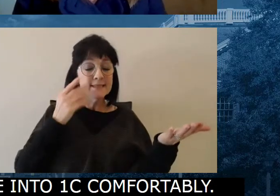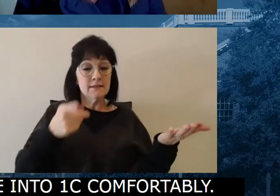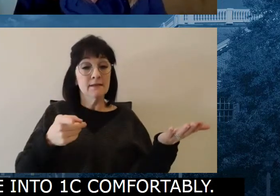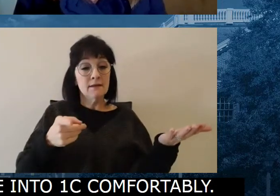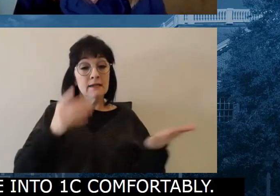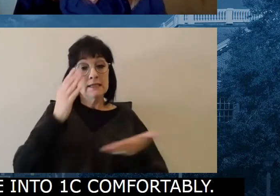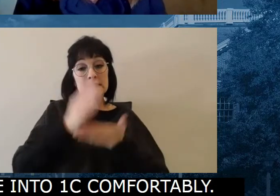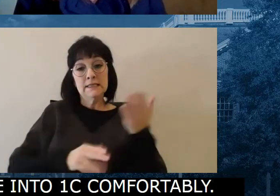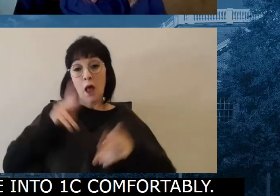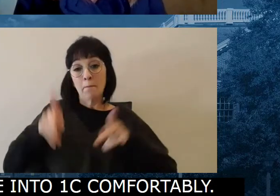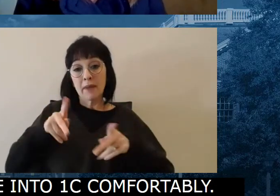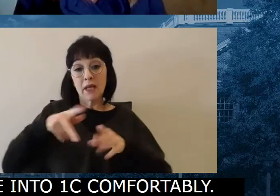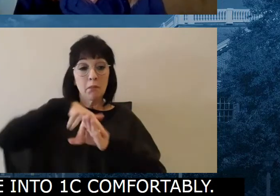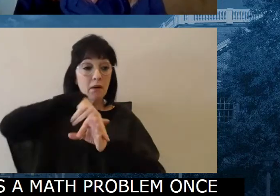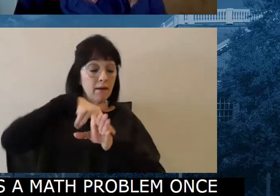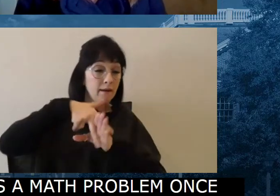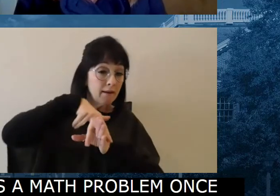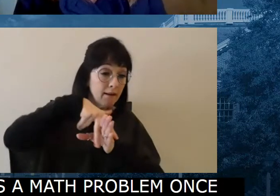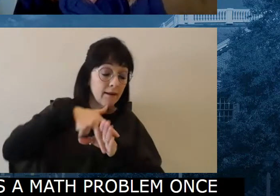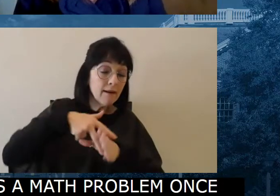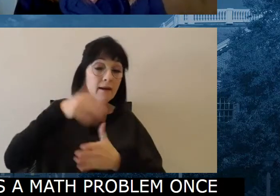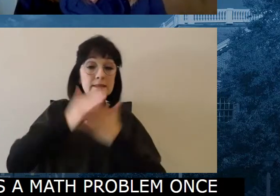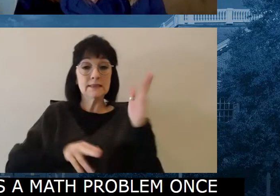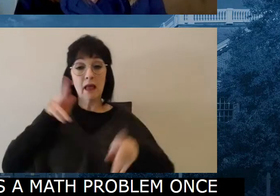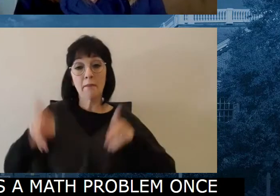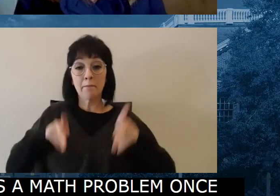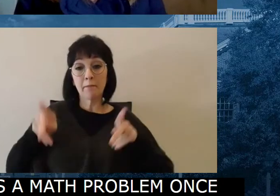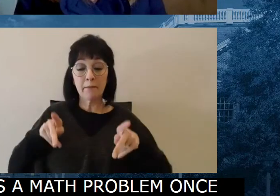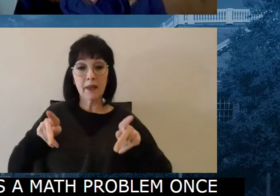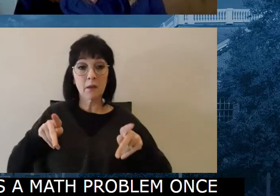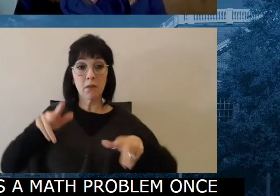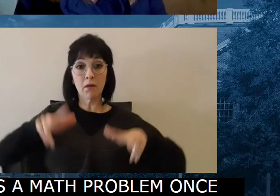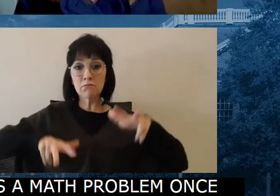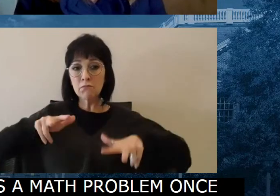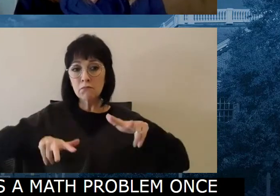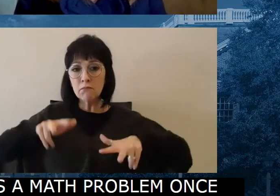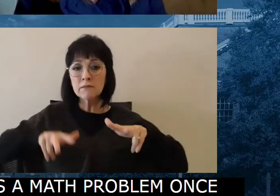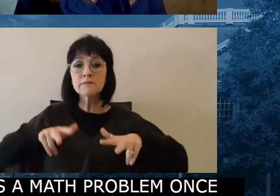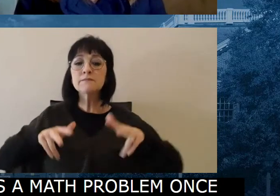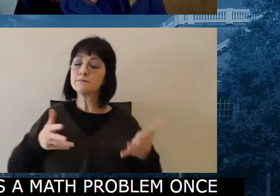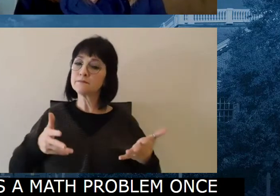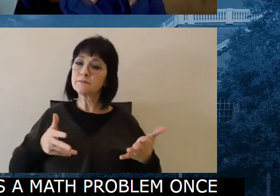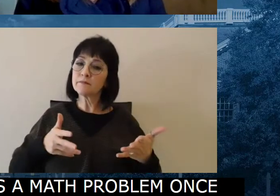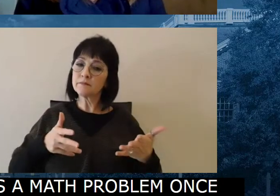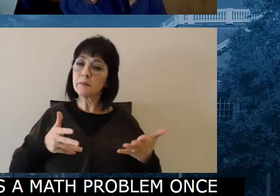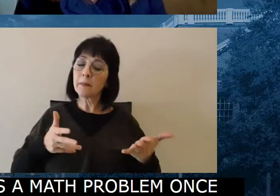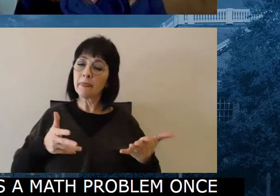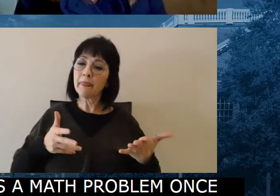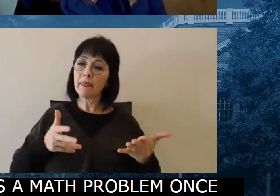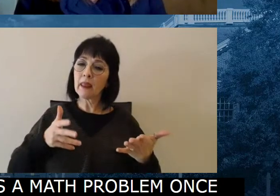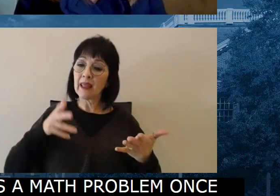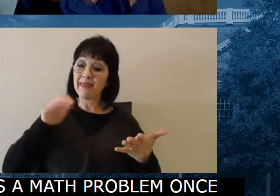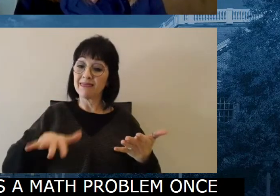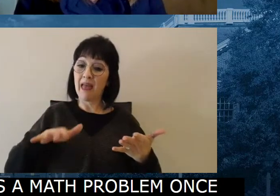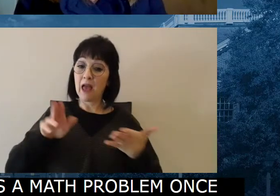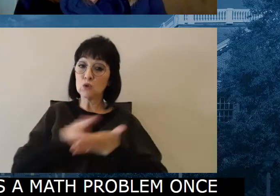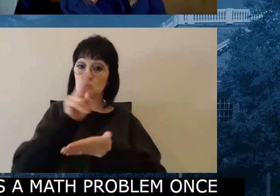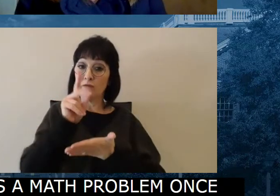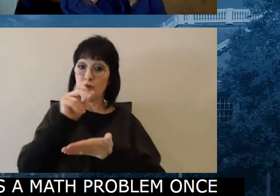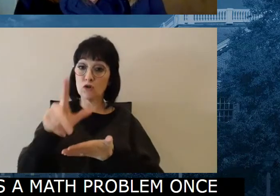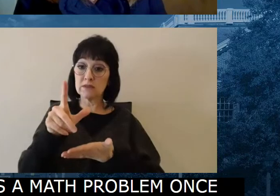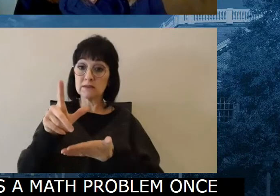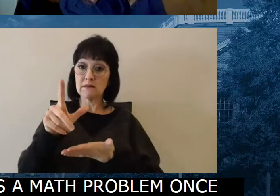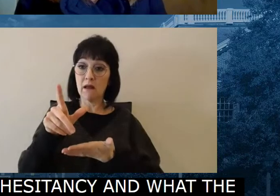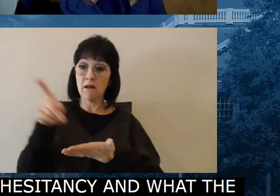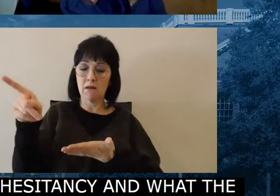total population is of essential workers. And we have that demographic information that we get from the University of Delaware. And I think